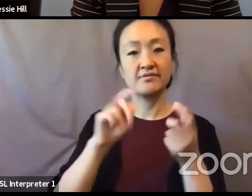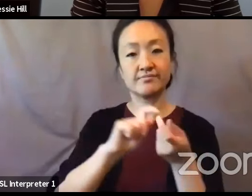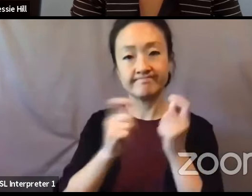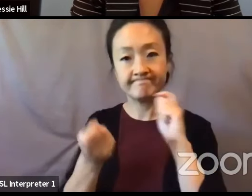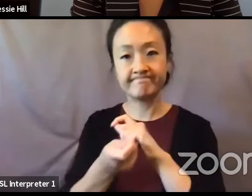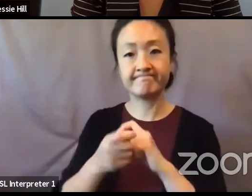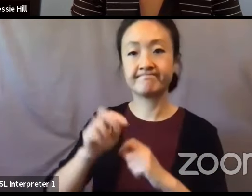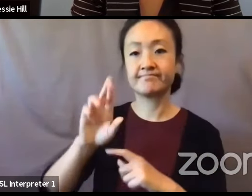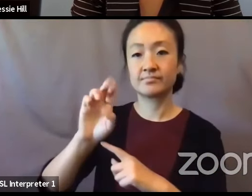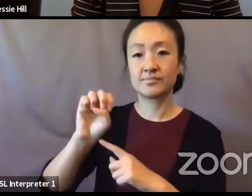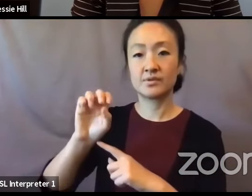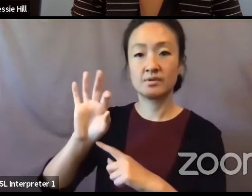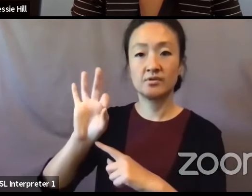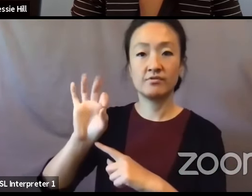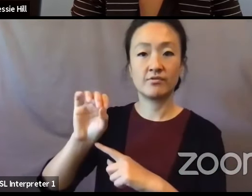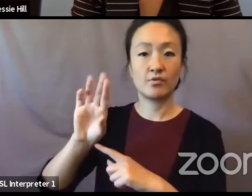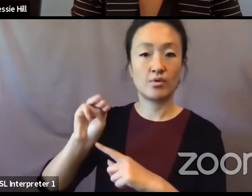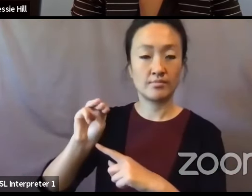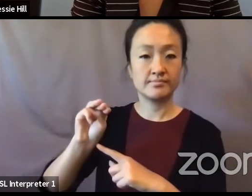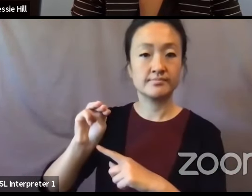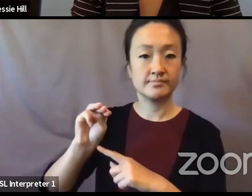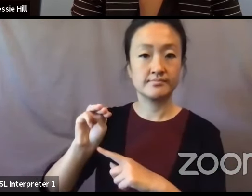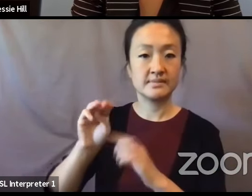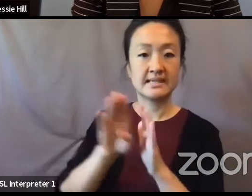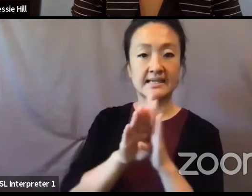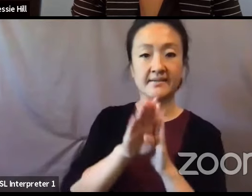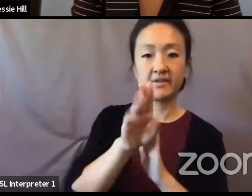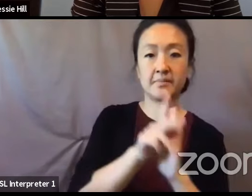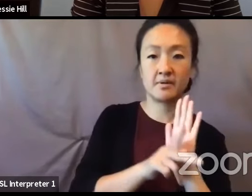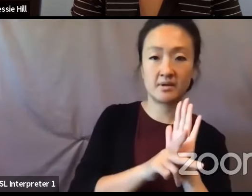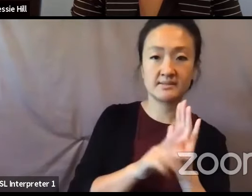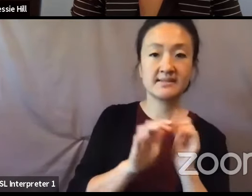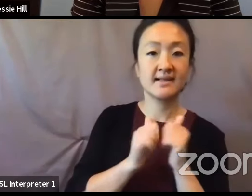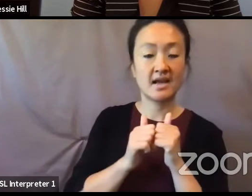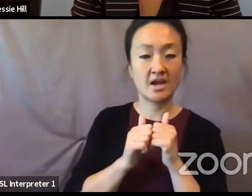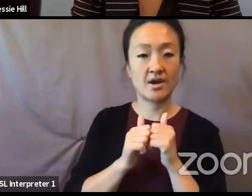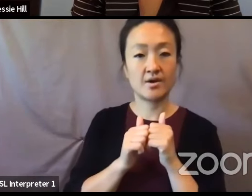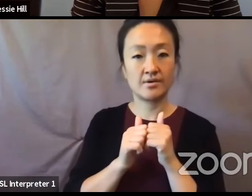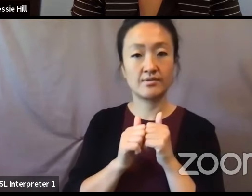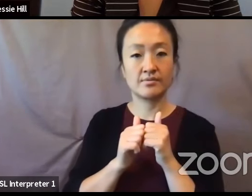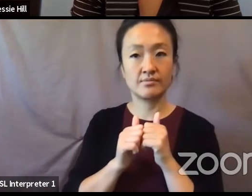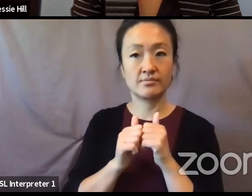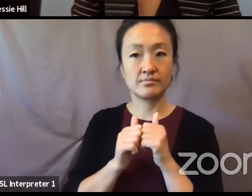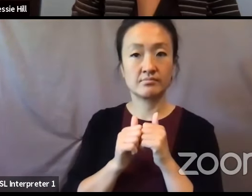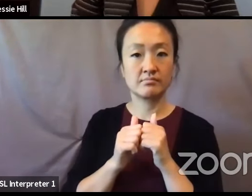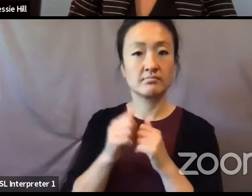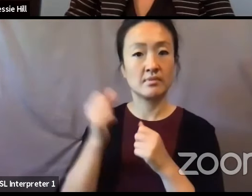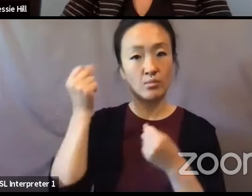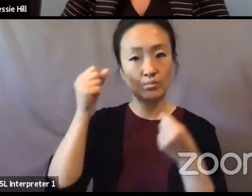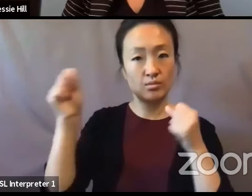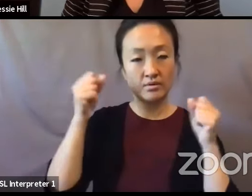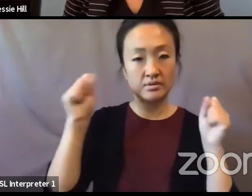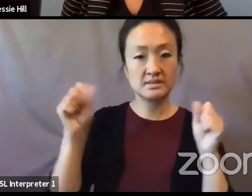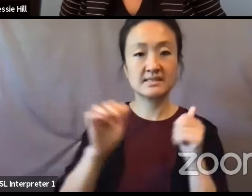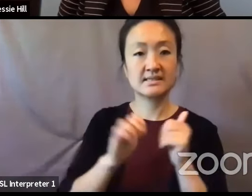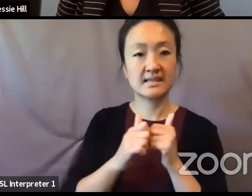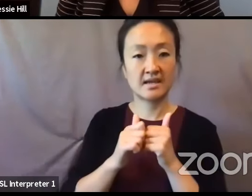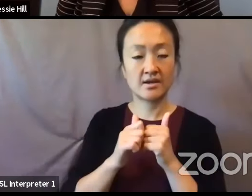about and developing policies on how we how protests are